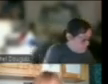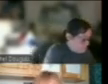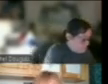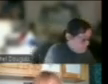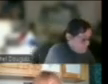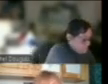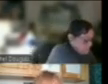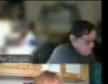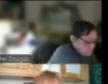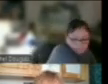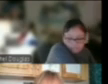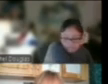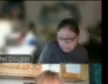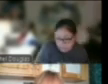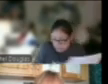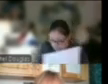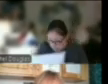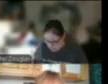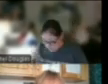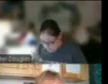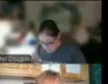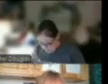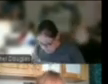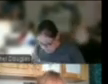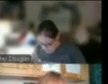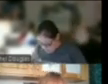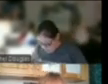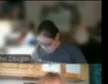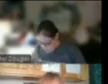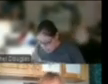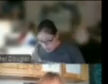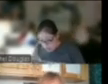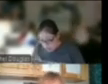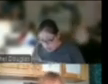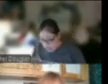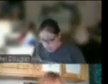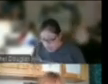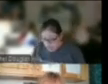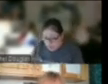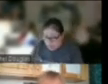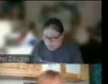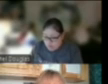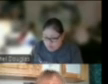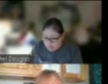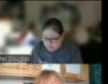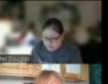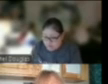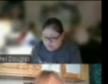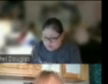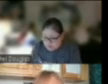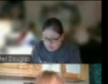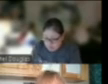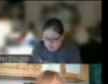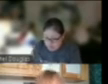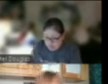coordinator for the statewide peer self-advocacy program with DRC. And Aurelia Sanchez is a peer self